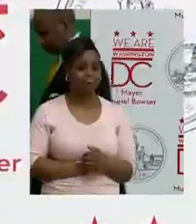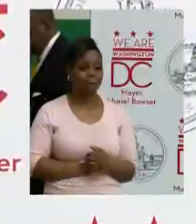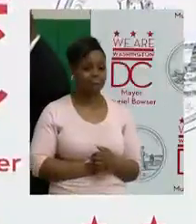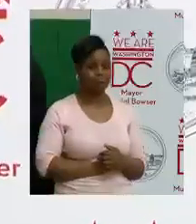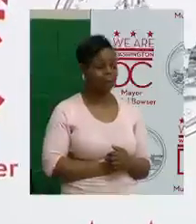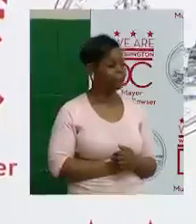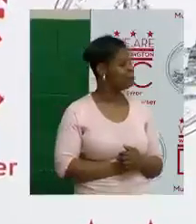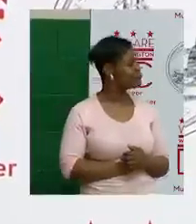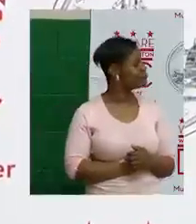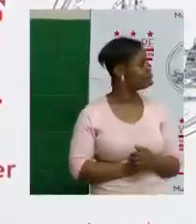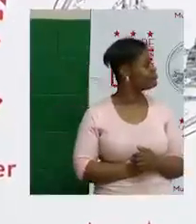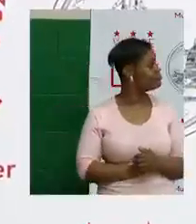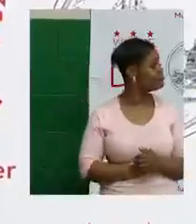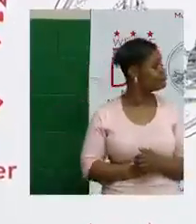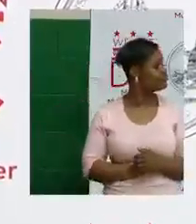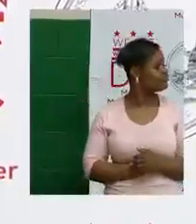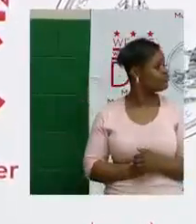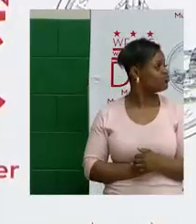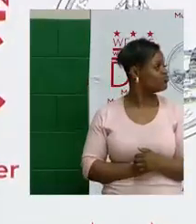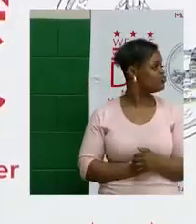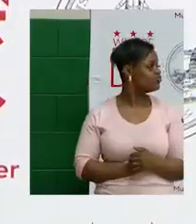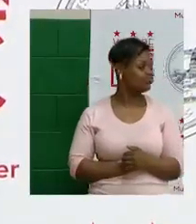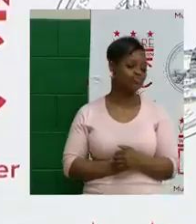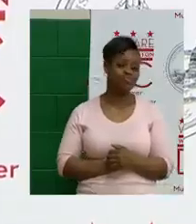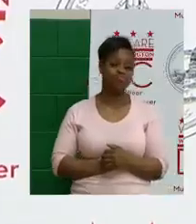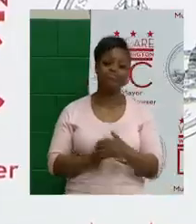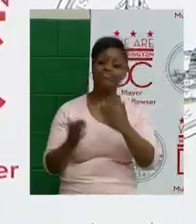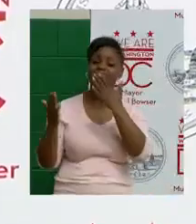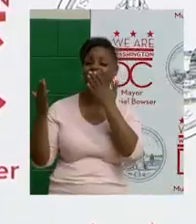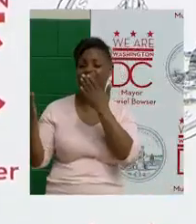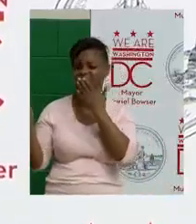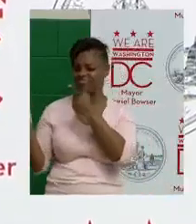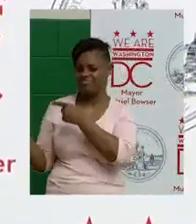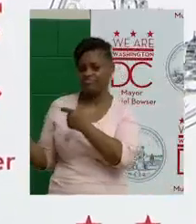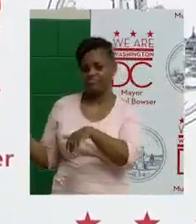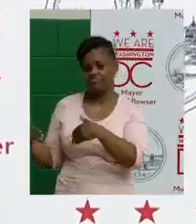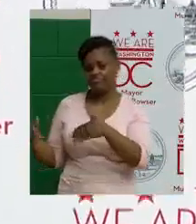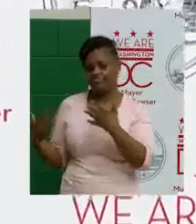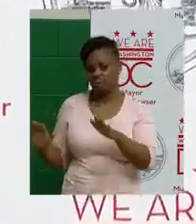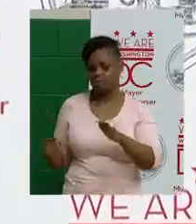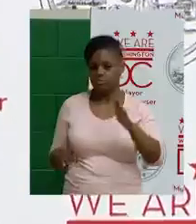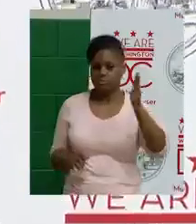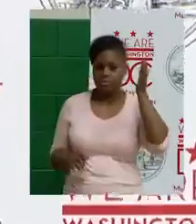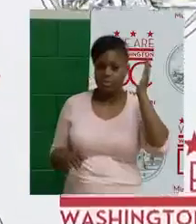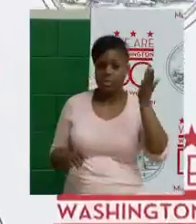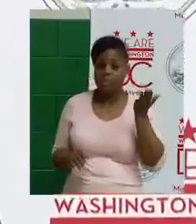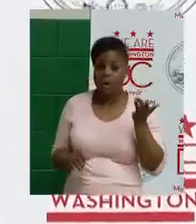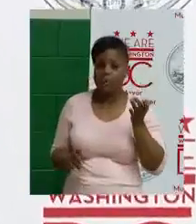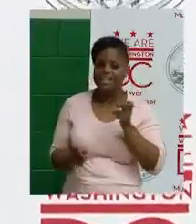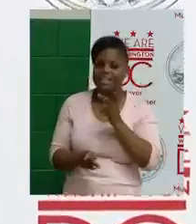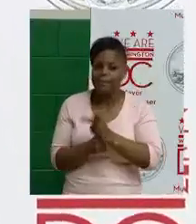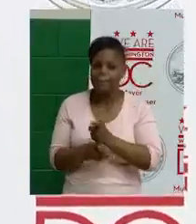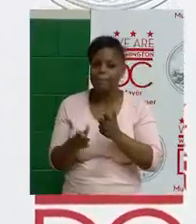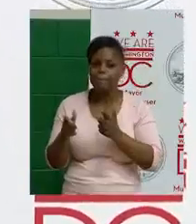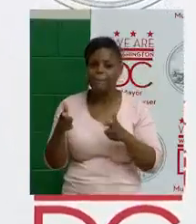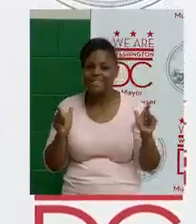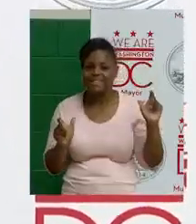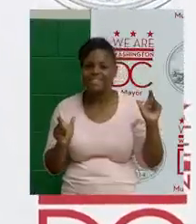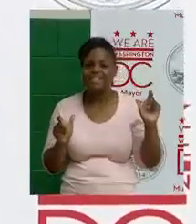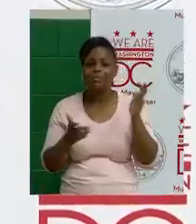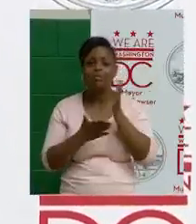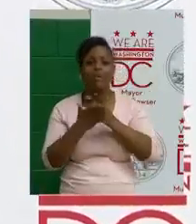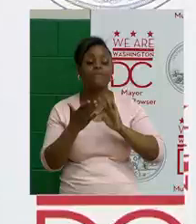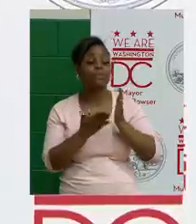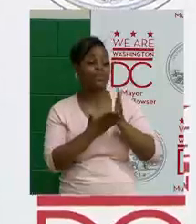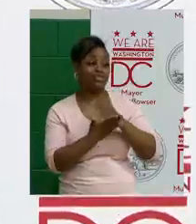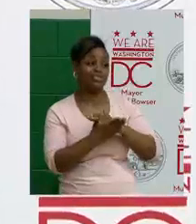Thank you, Deputy Mayor Turnage. And he gave you quite the pitch because he wants to make sure he keeps that the biggest piece of the budget pie.